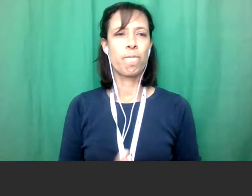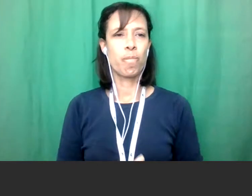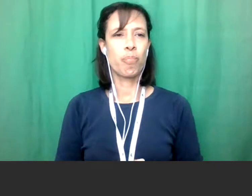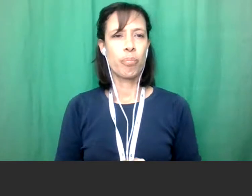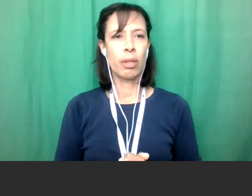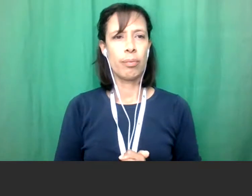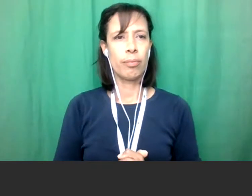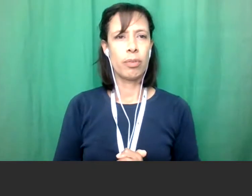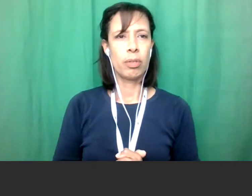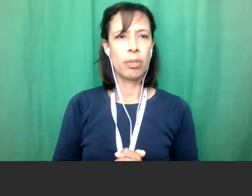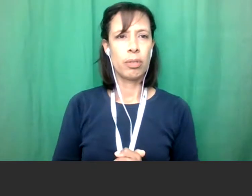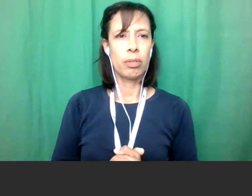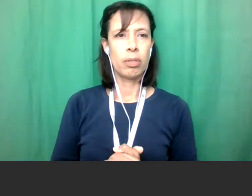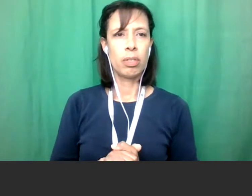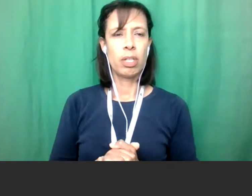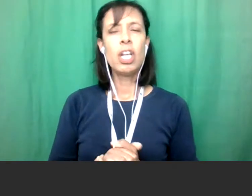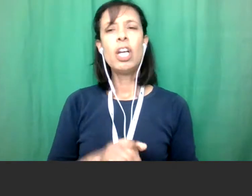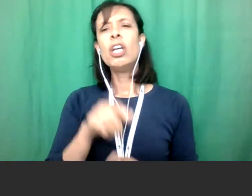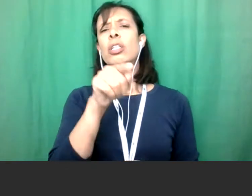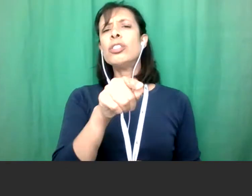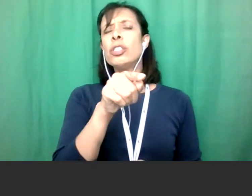the lesson recording stay on Moodle?